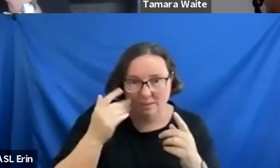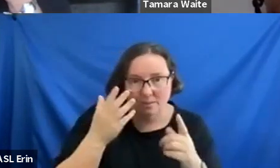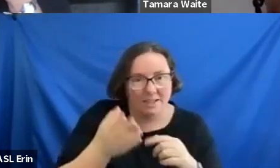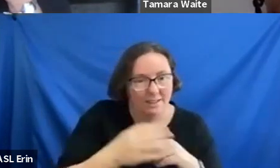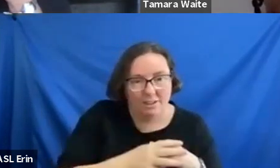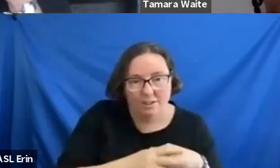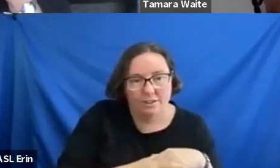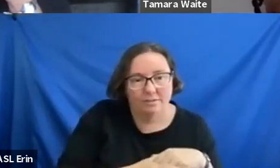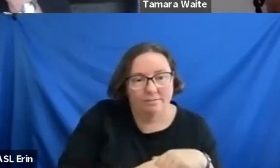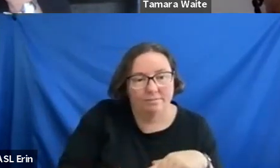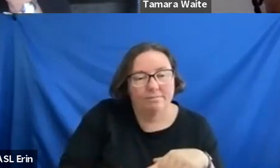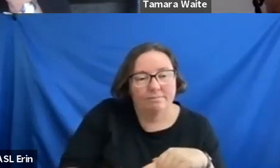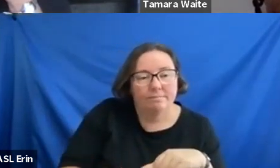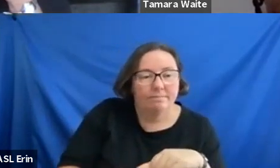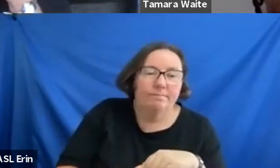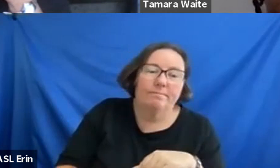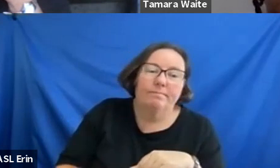there.